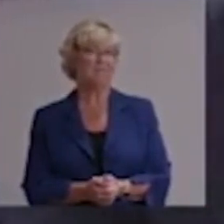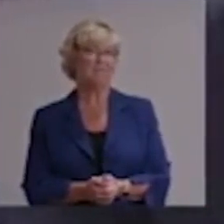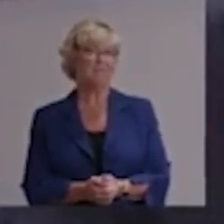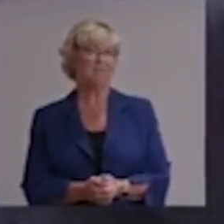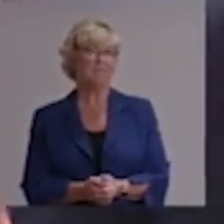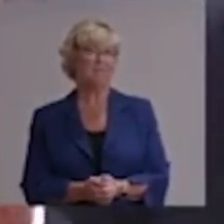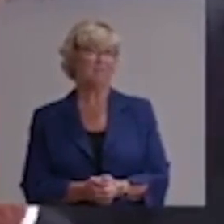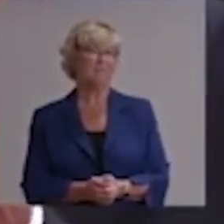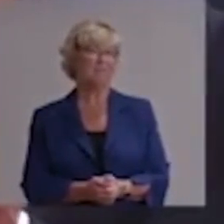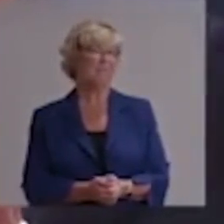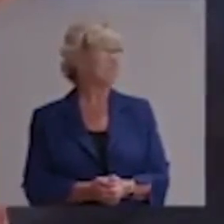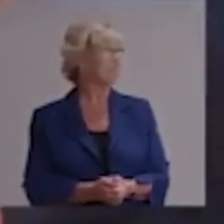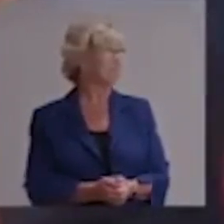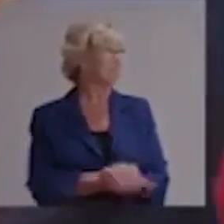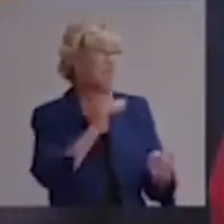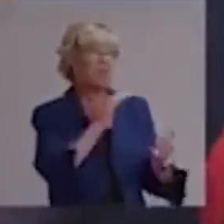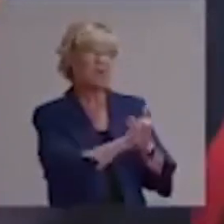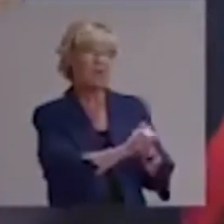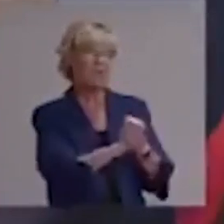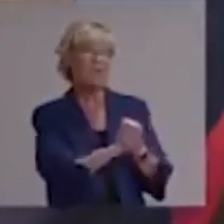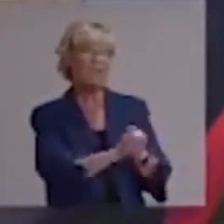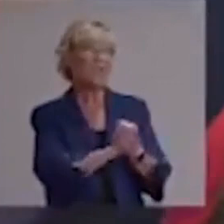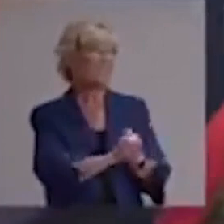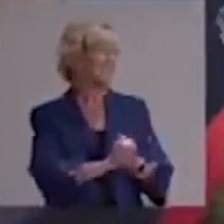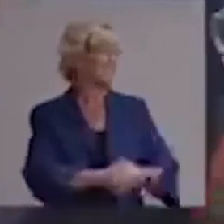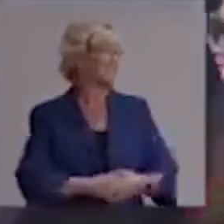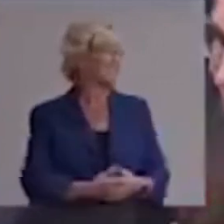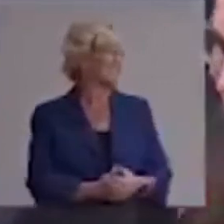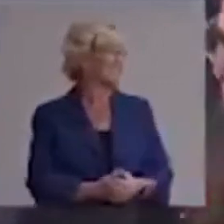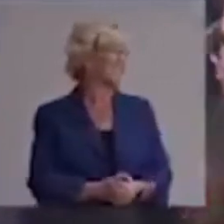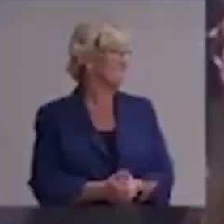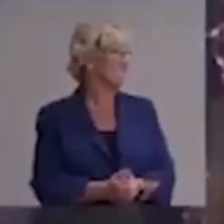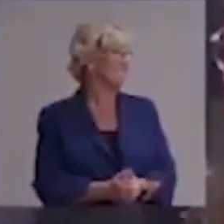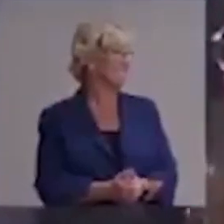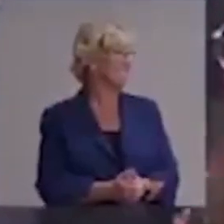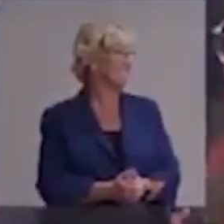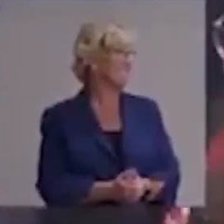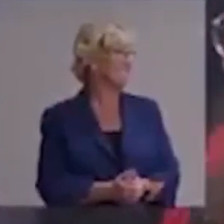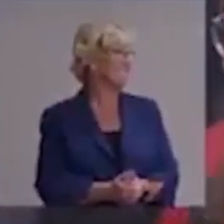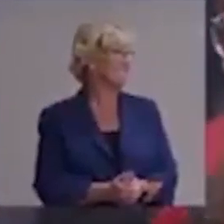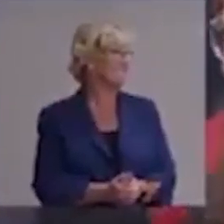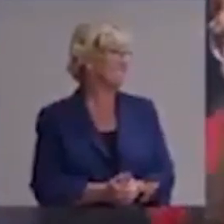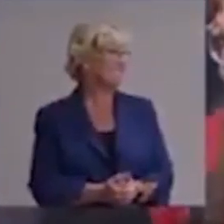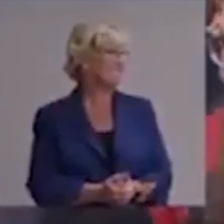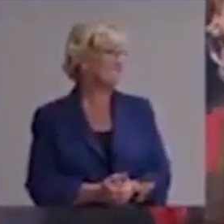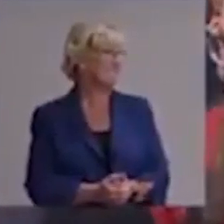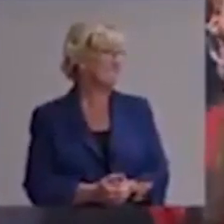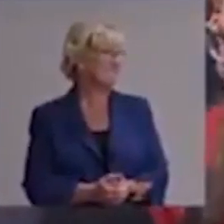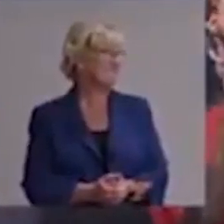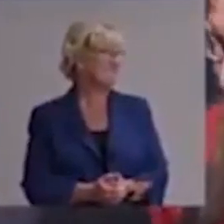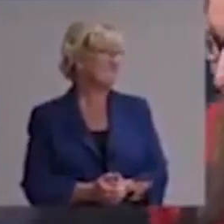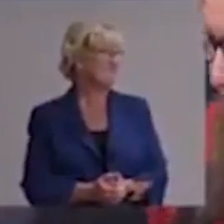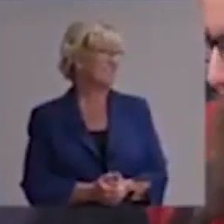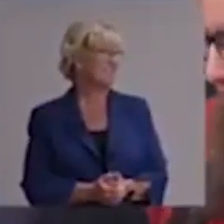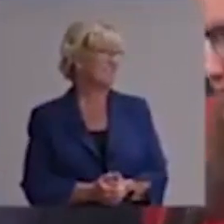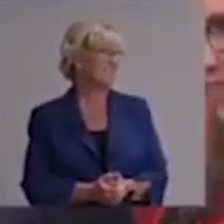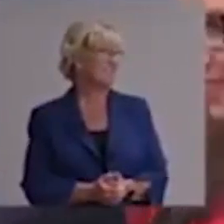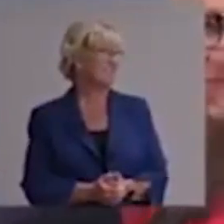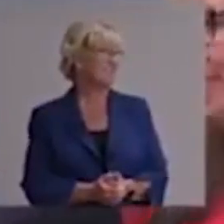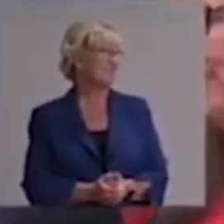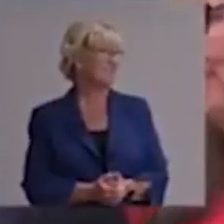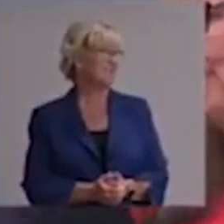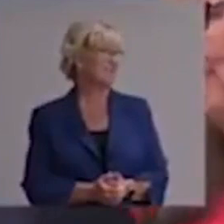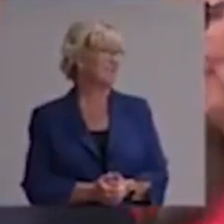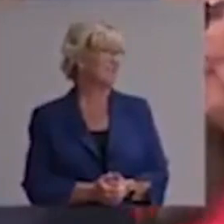and manufacturers, which they are very adamant is on the gun industry and not citizens, but that will be immediately